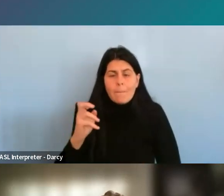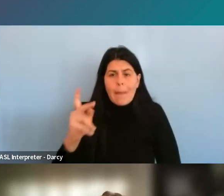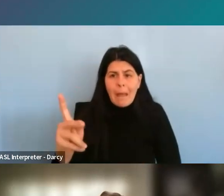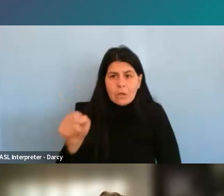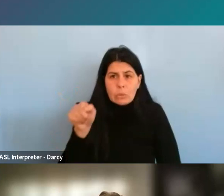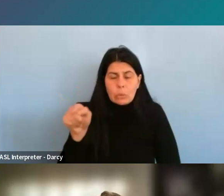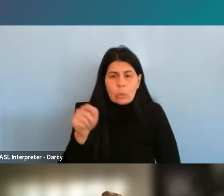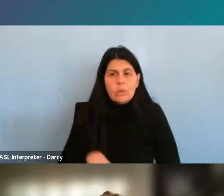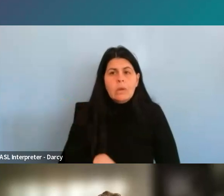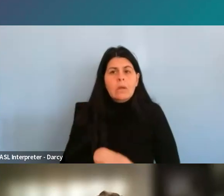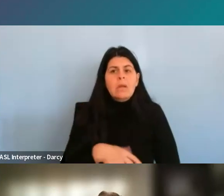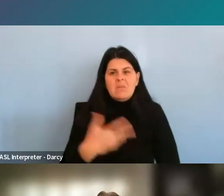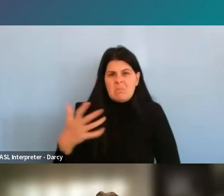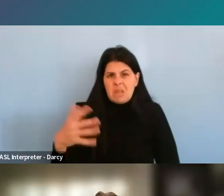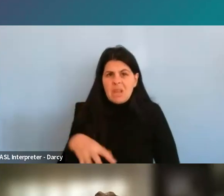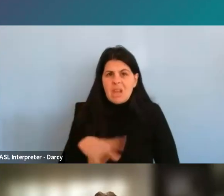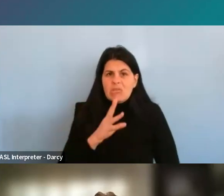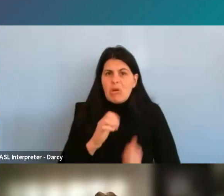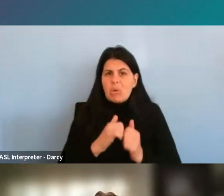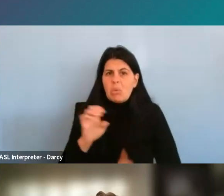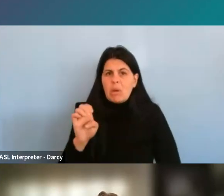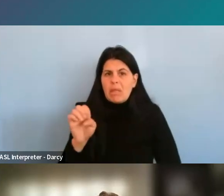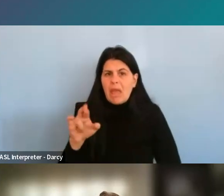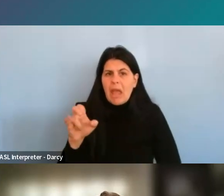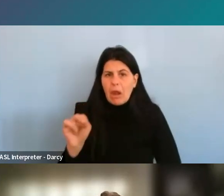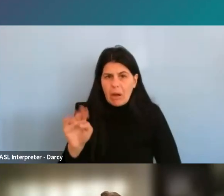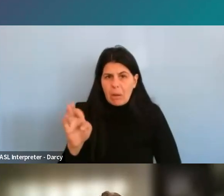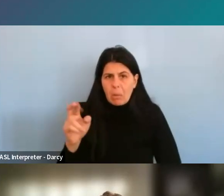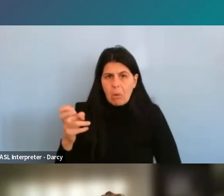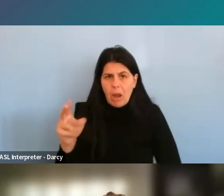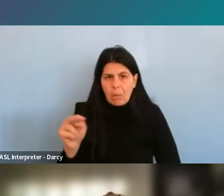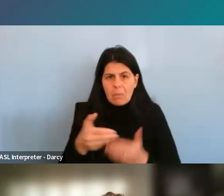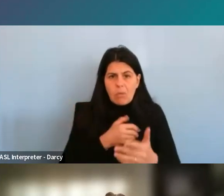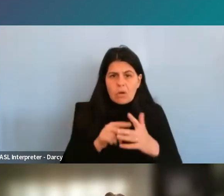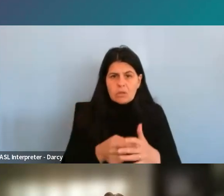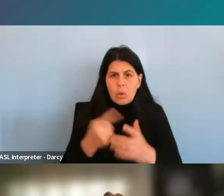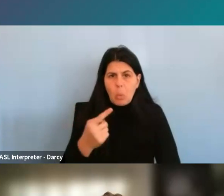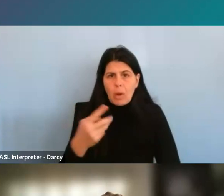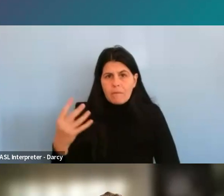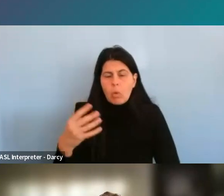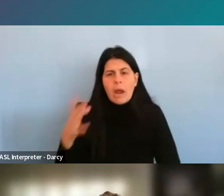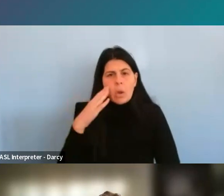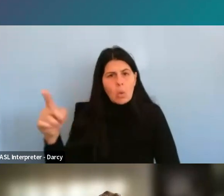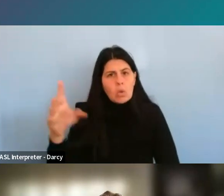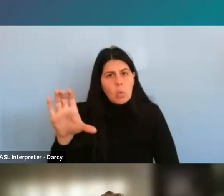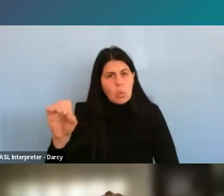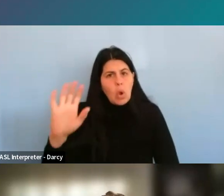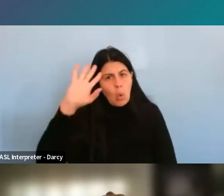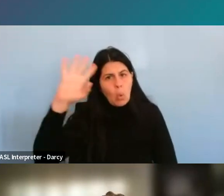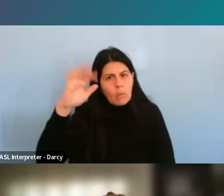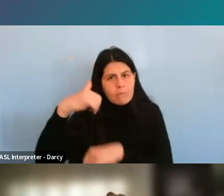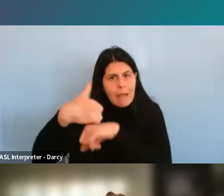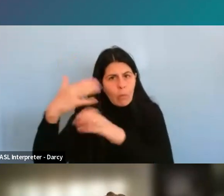I'd spoken to Erin Brown years before she started 1 in 4. I know you're a co-founder and you mentioned it a little bit, but can you talk a little